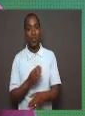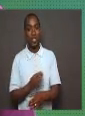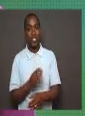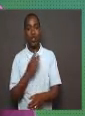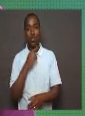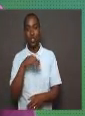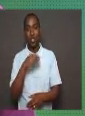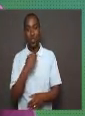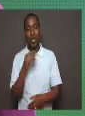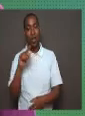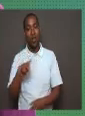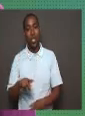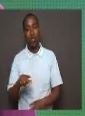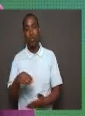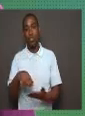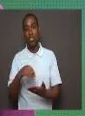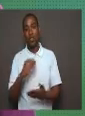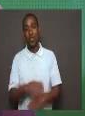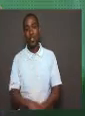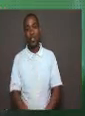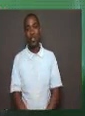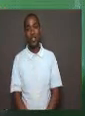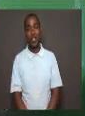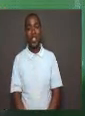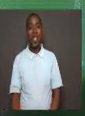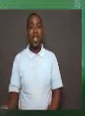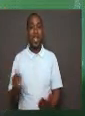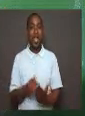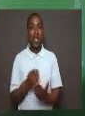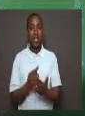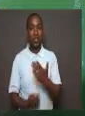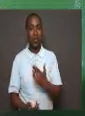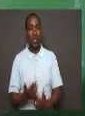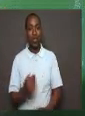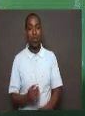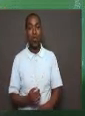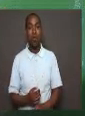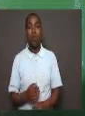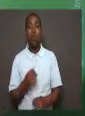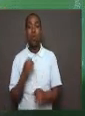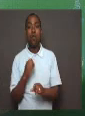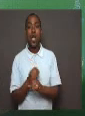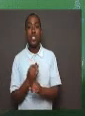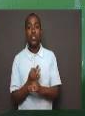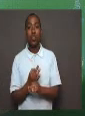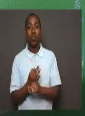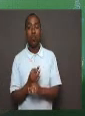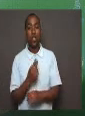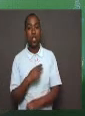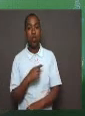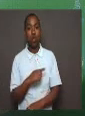cells, and platelets. We also discussed the function